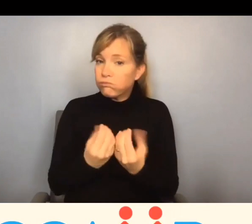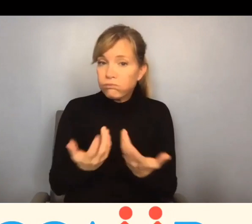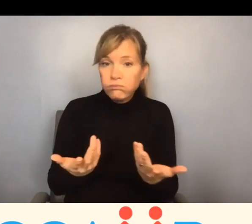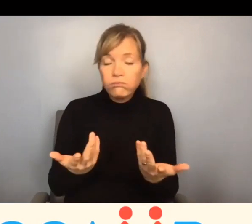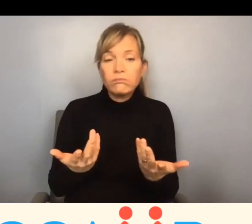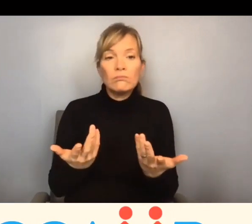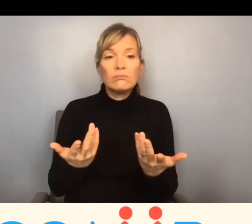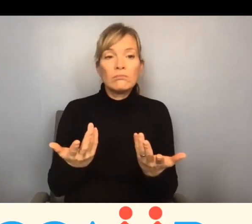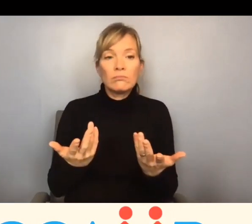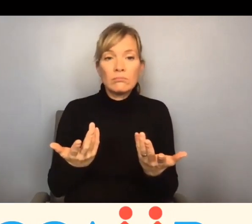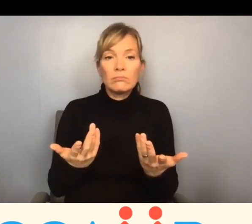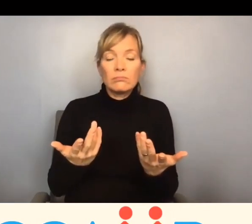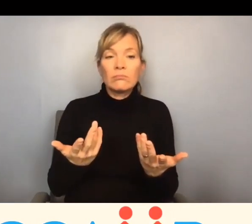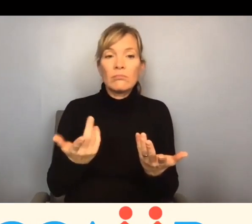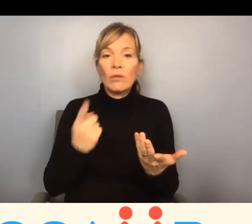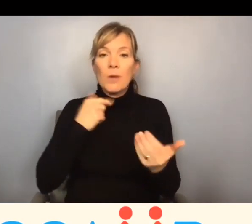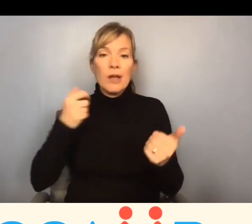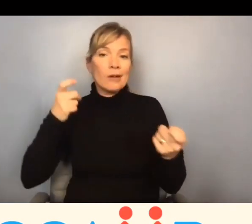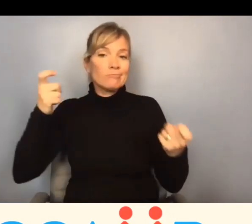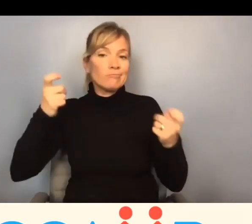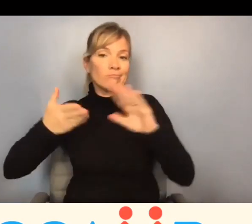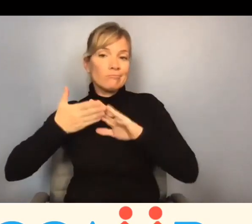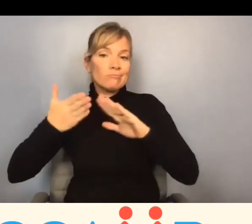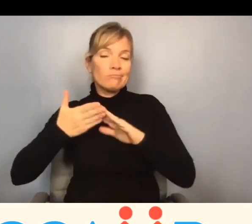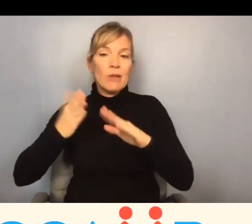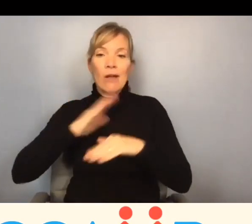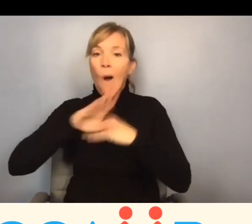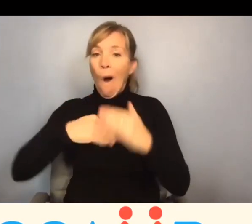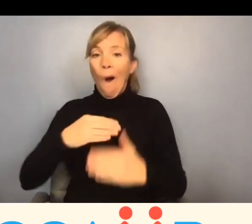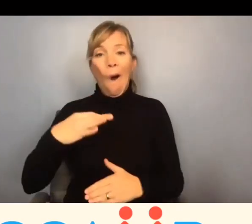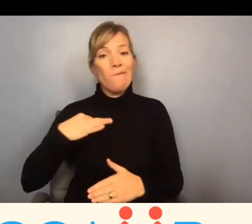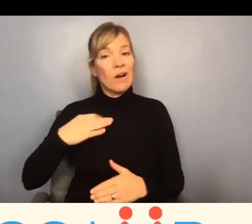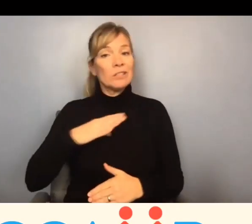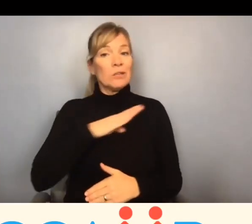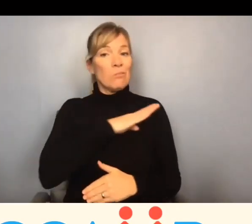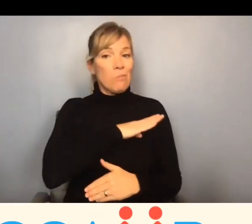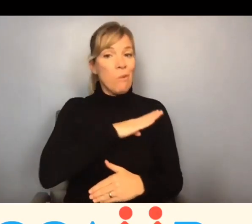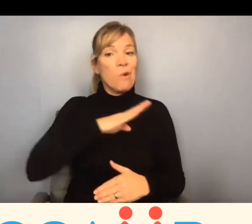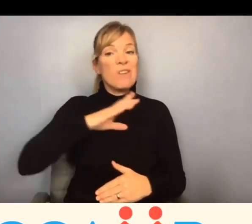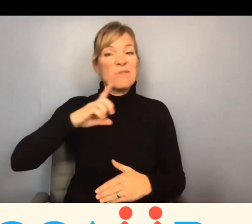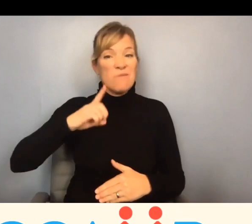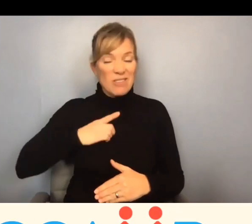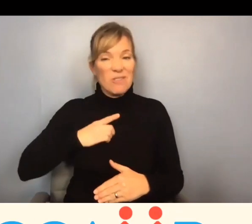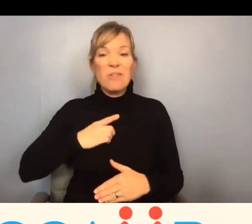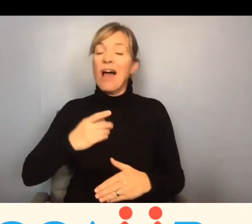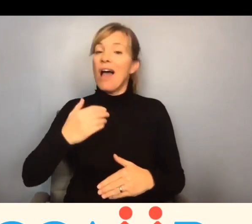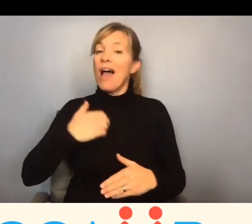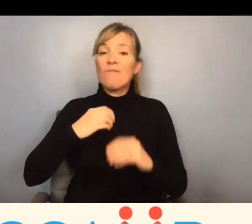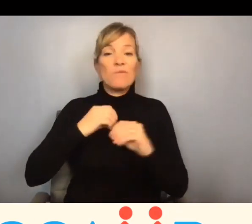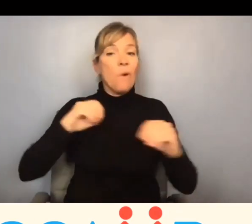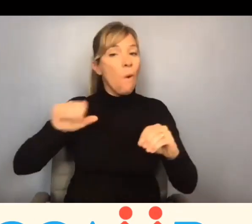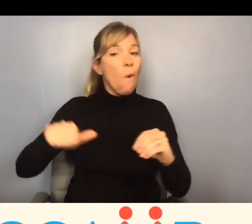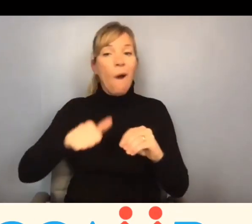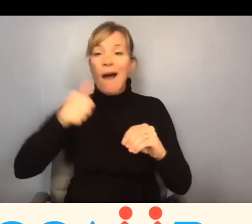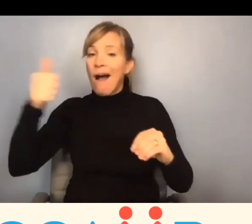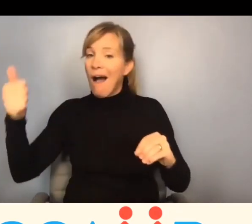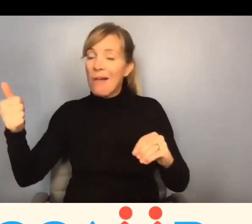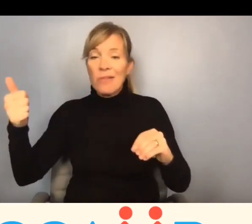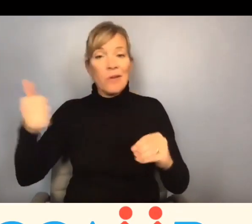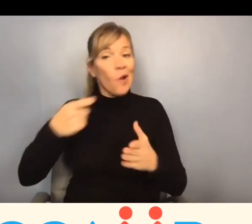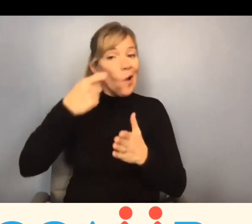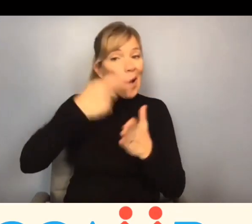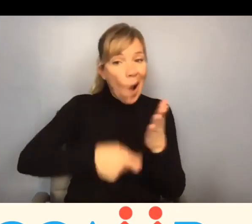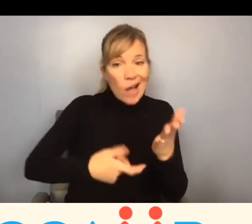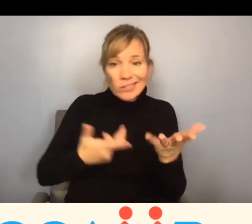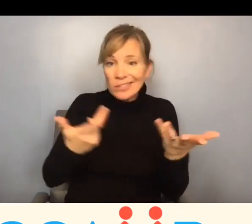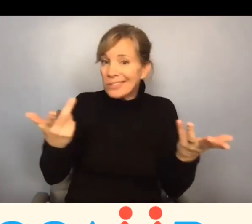is run by an all-volunteer board of directors, so we have no other costs